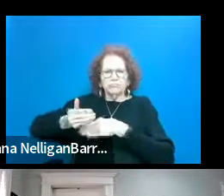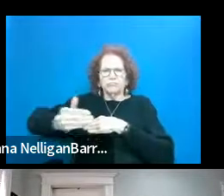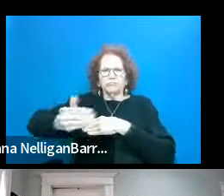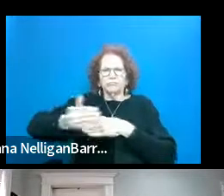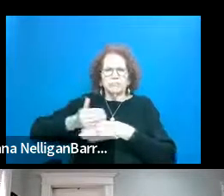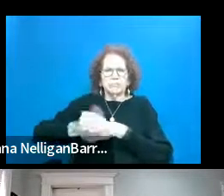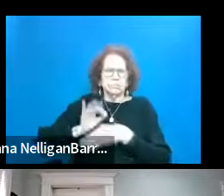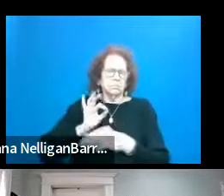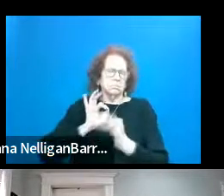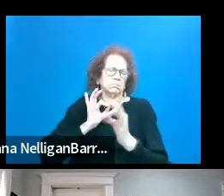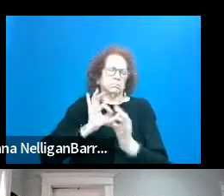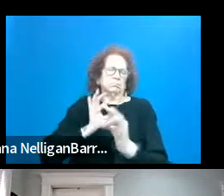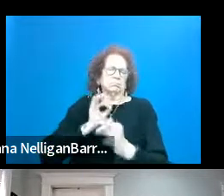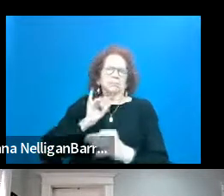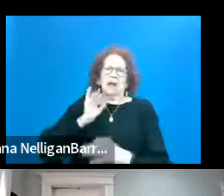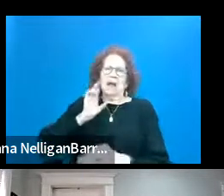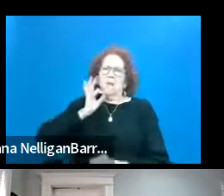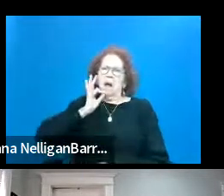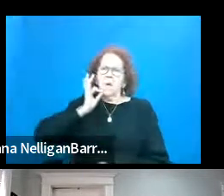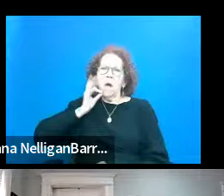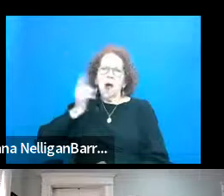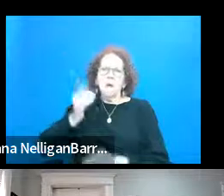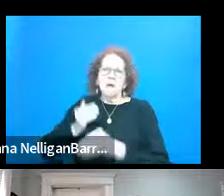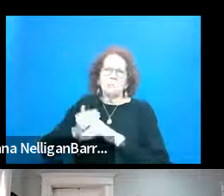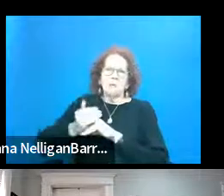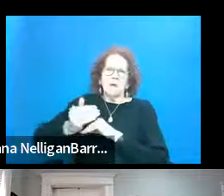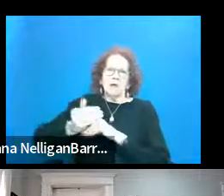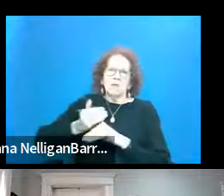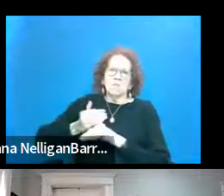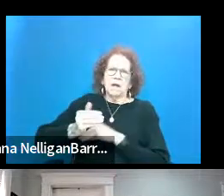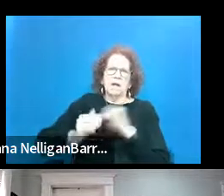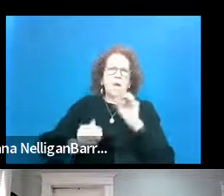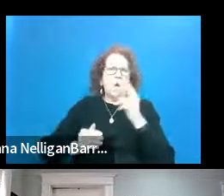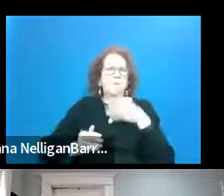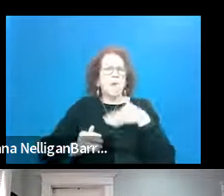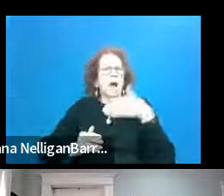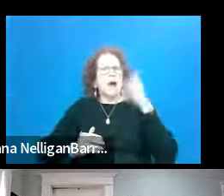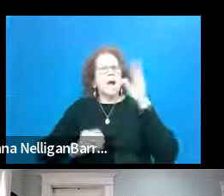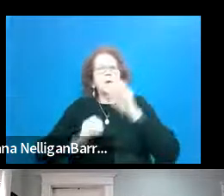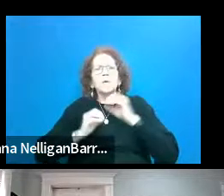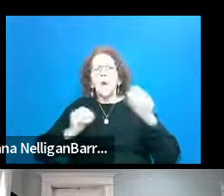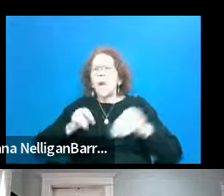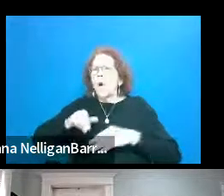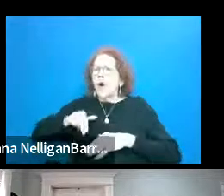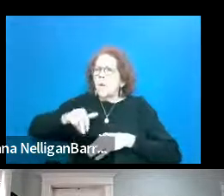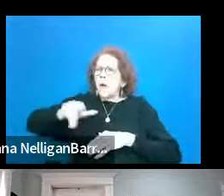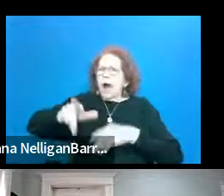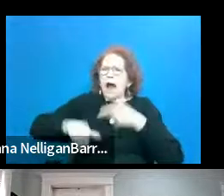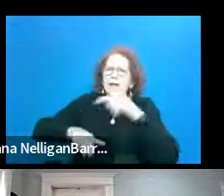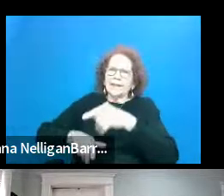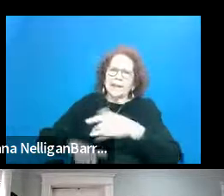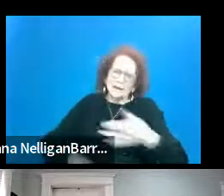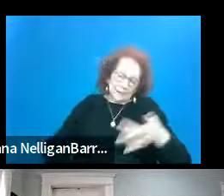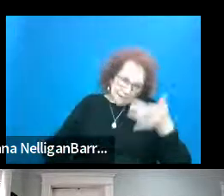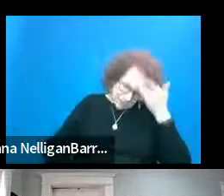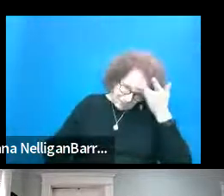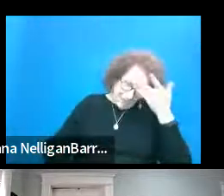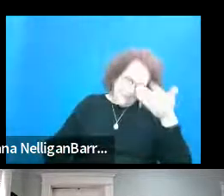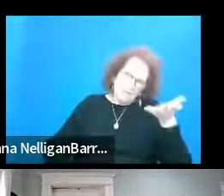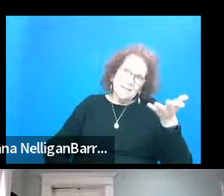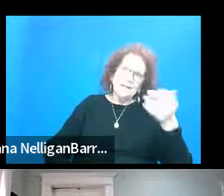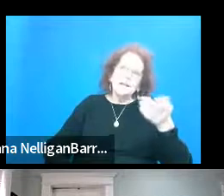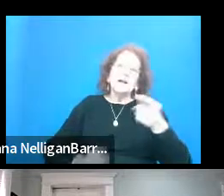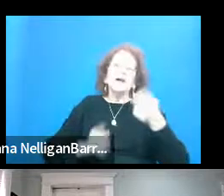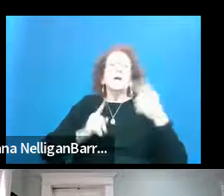Just nobody walks. I guess not. But the sidewalks are fabulous.